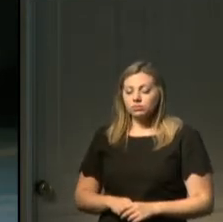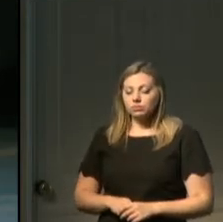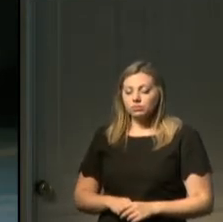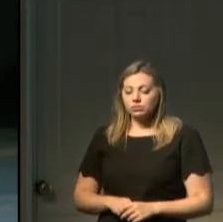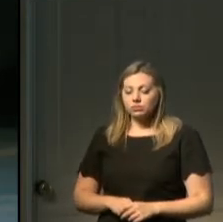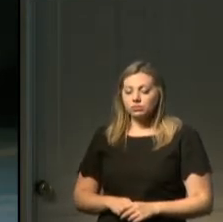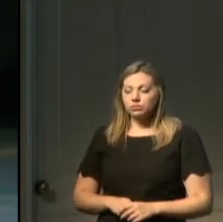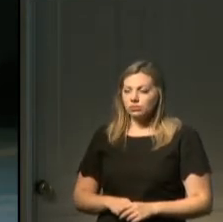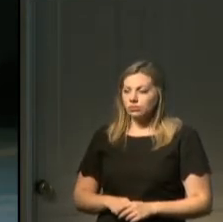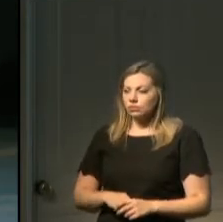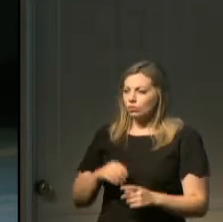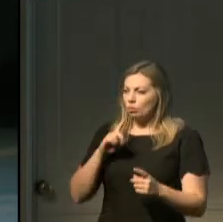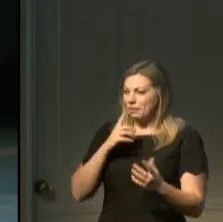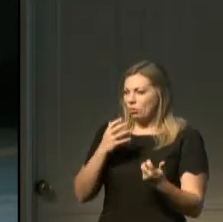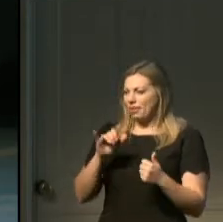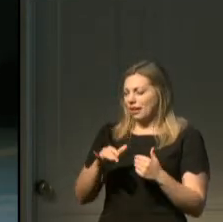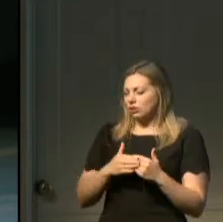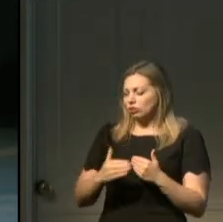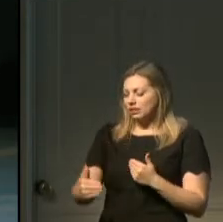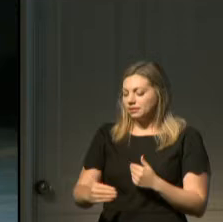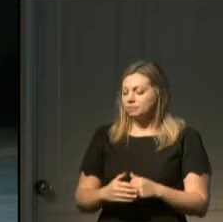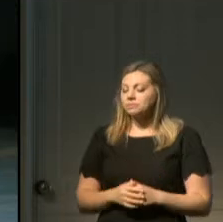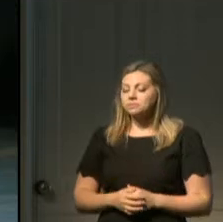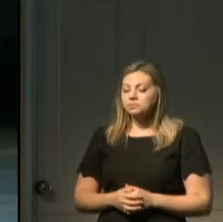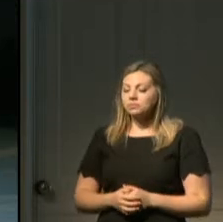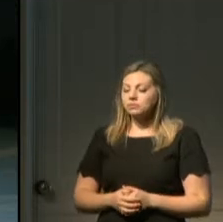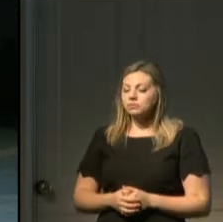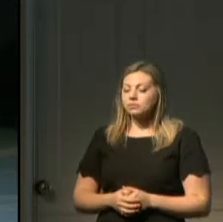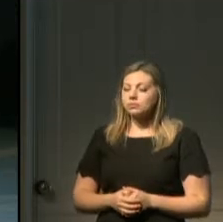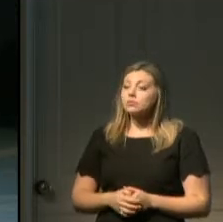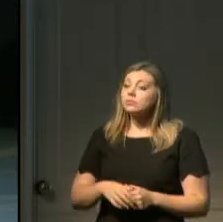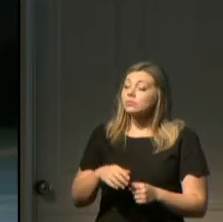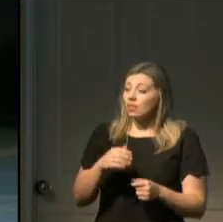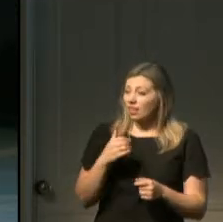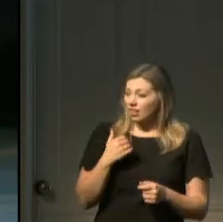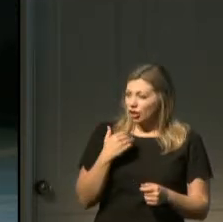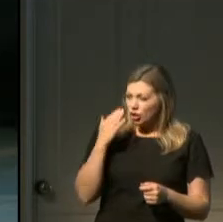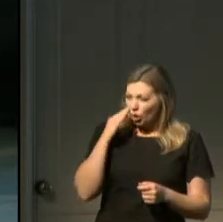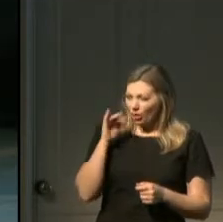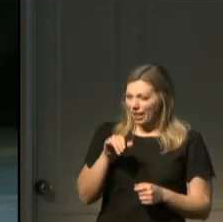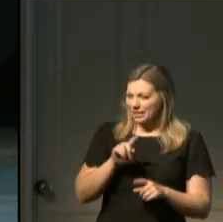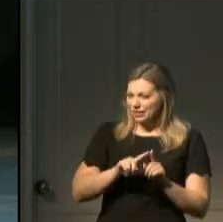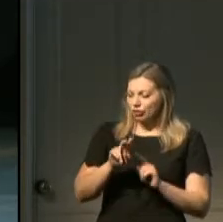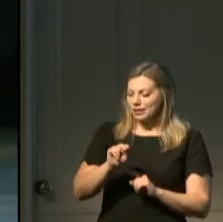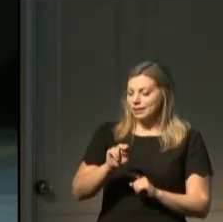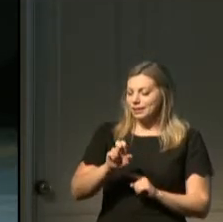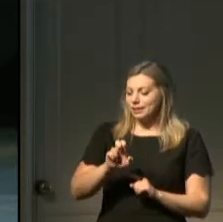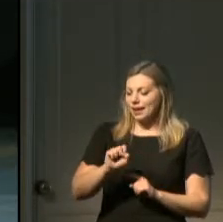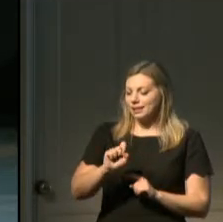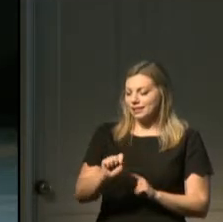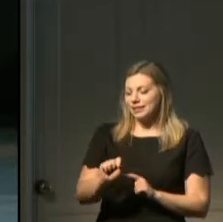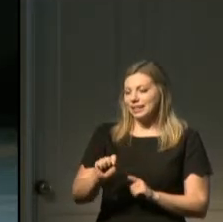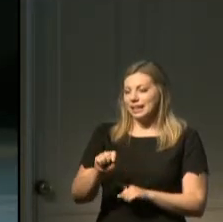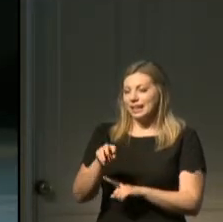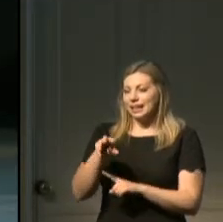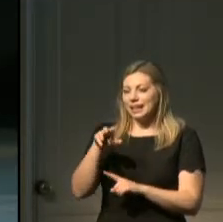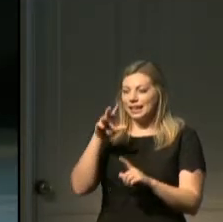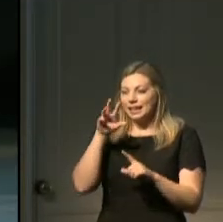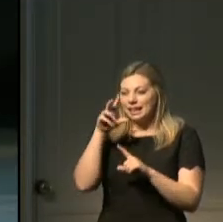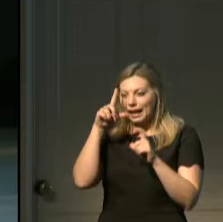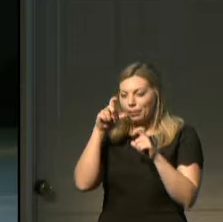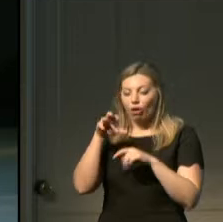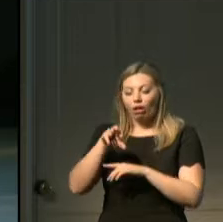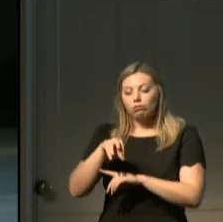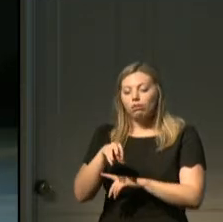one device. I have some of those kind of like Nest cameras you can put in, and you can go and see how your backyard's doing even when you're on the other